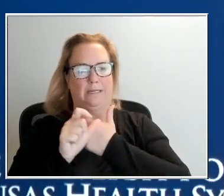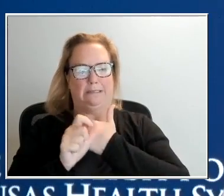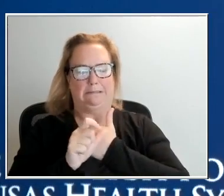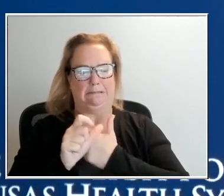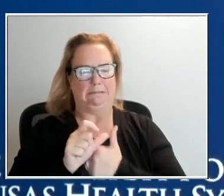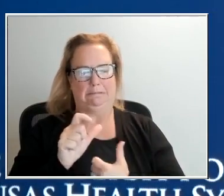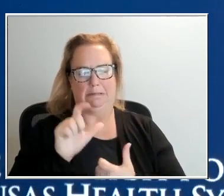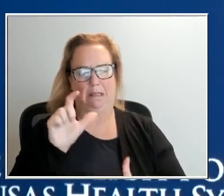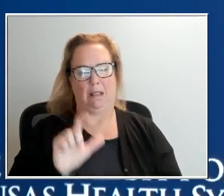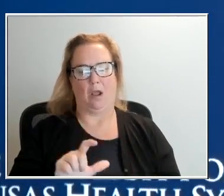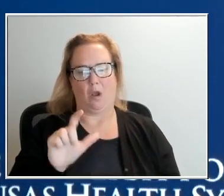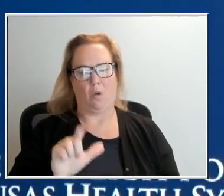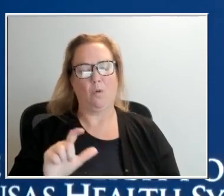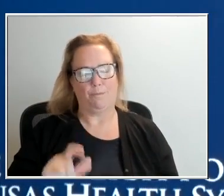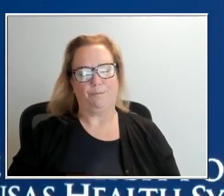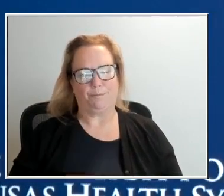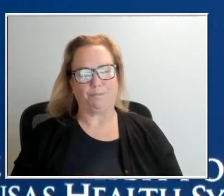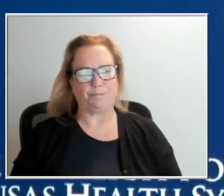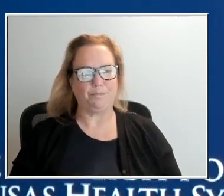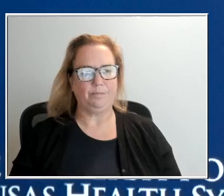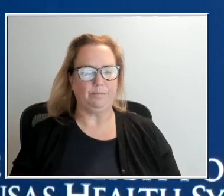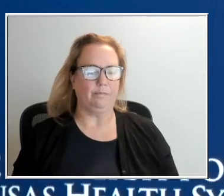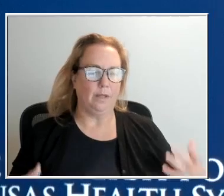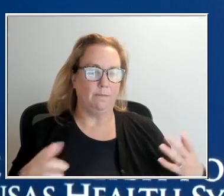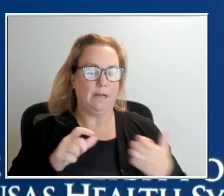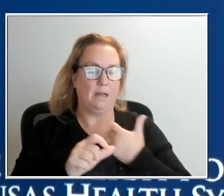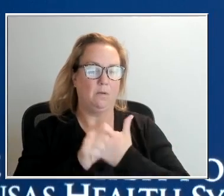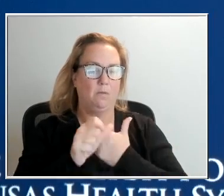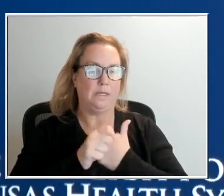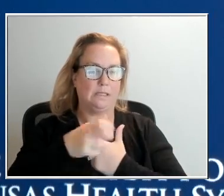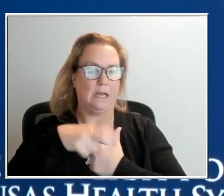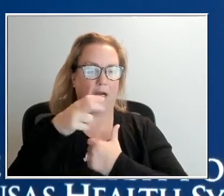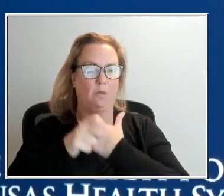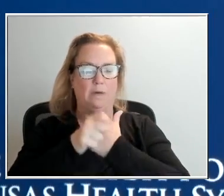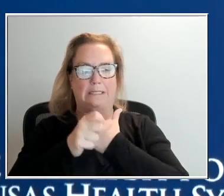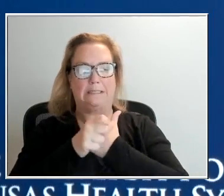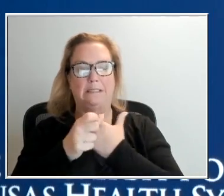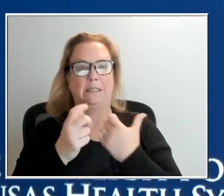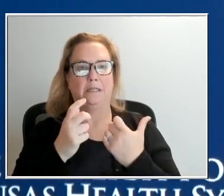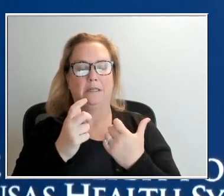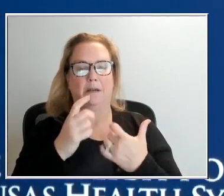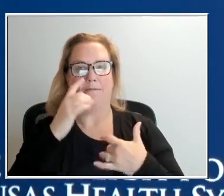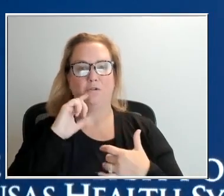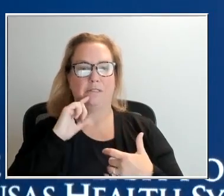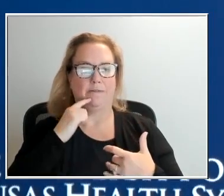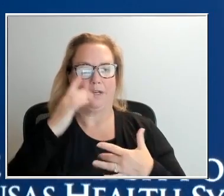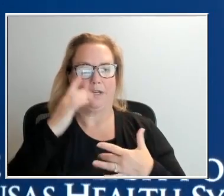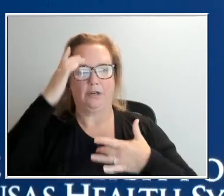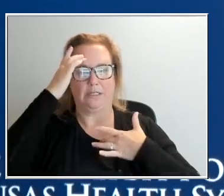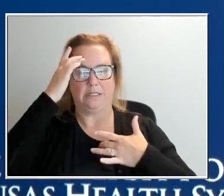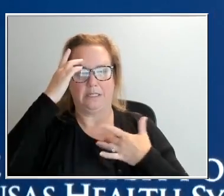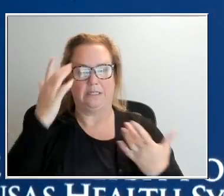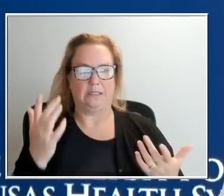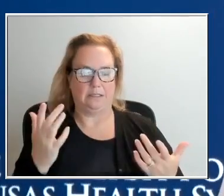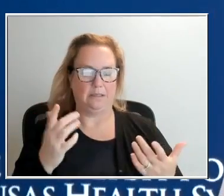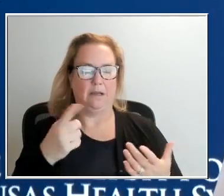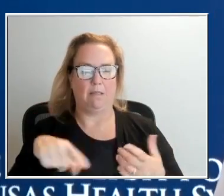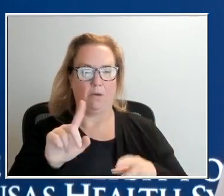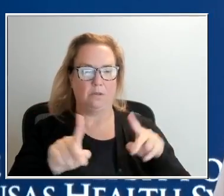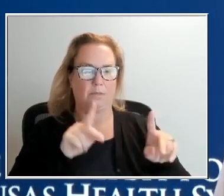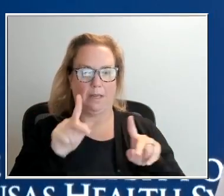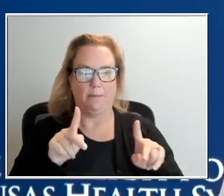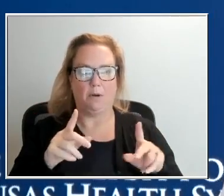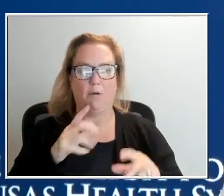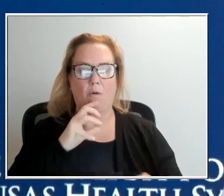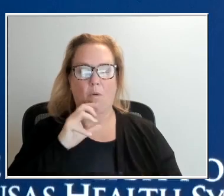very, very low. But who would be at risk for more severe disease? I think that's a great question. It is those people, older age